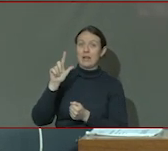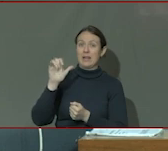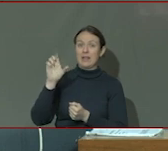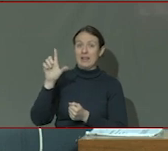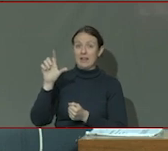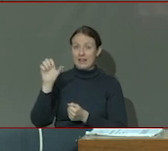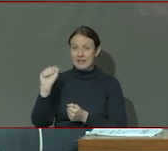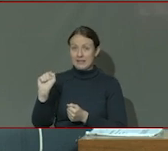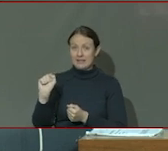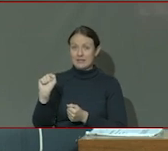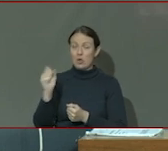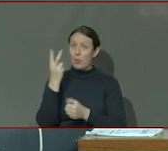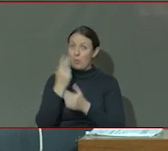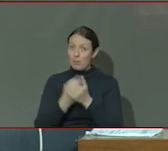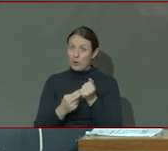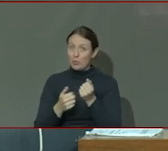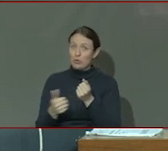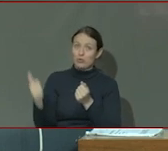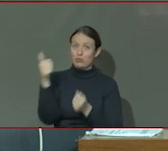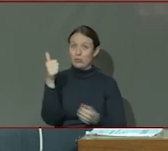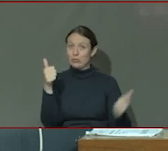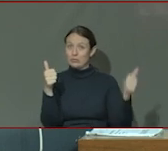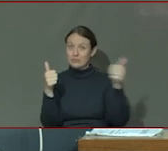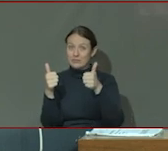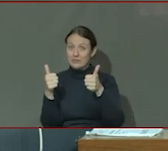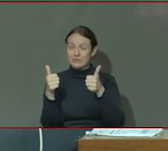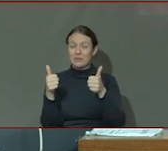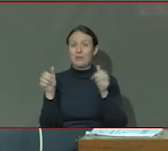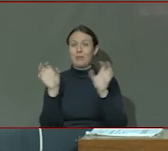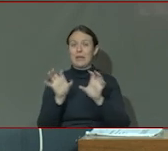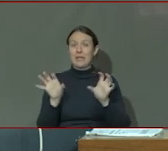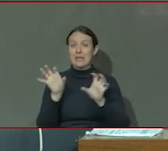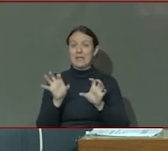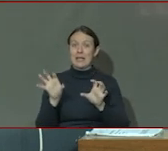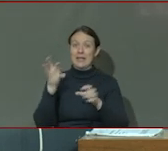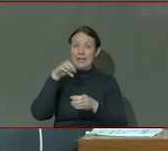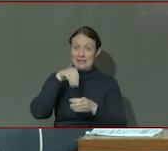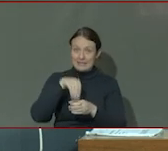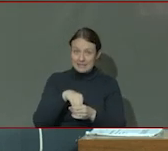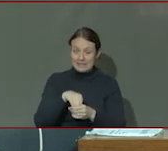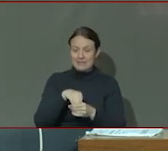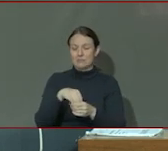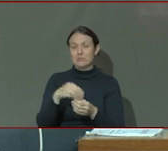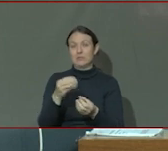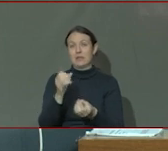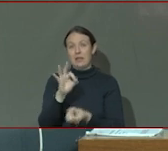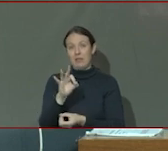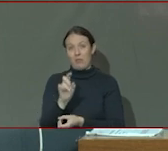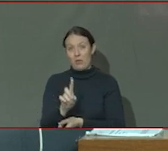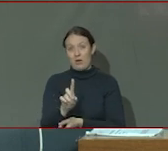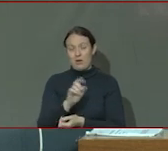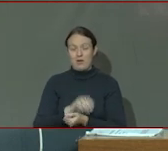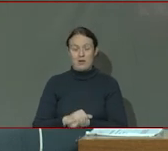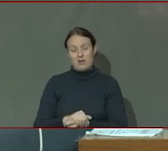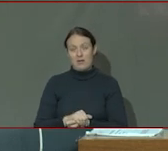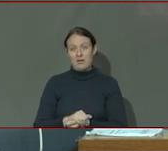are equally dominant for these two colors. They are both expressed in the